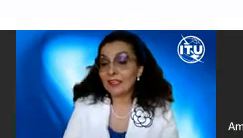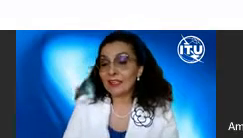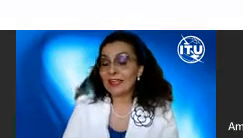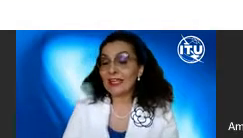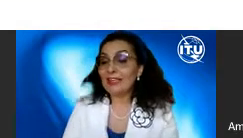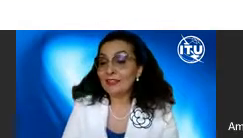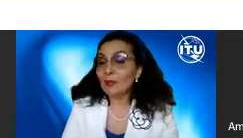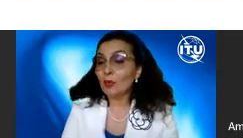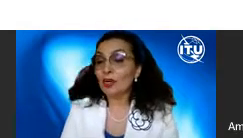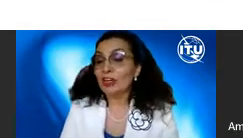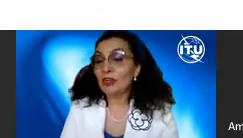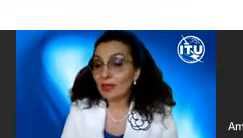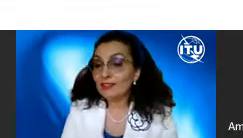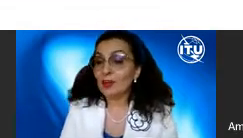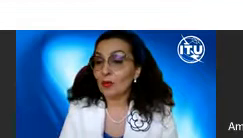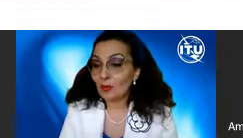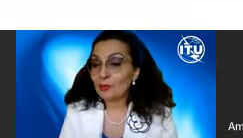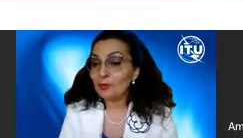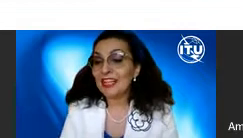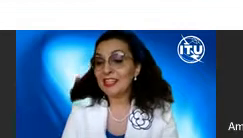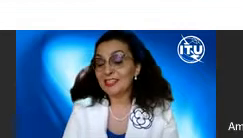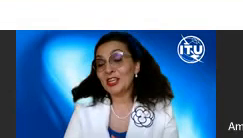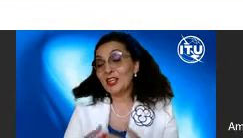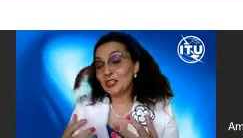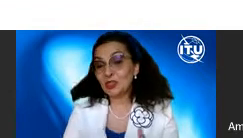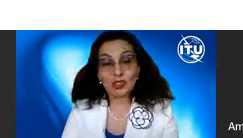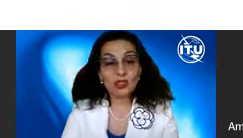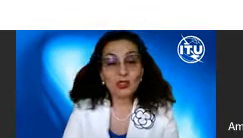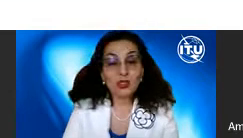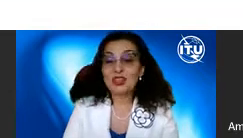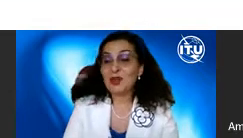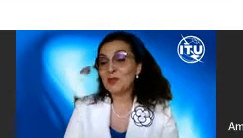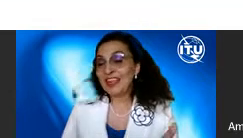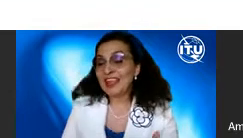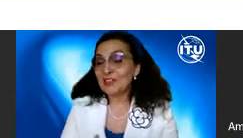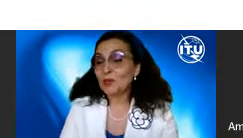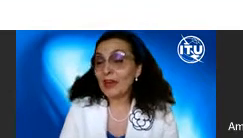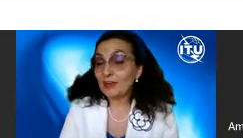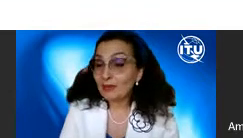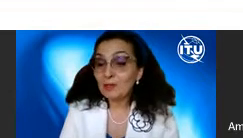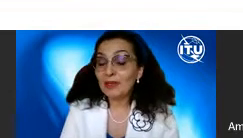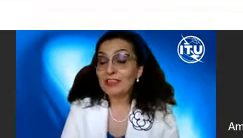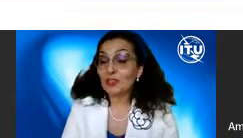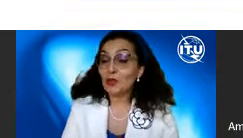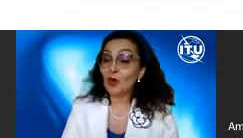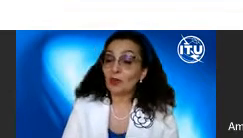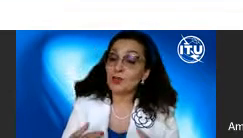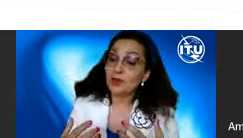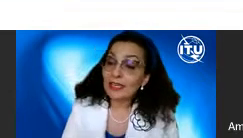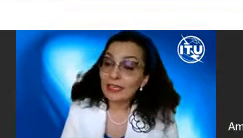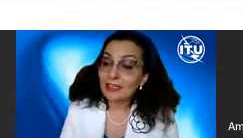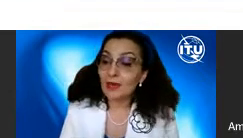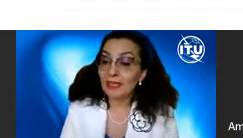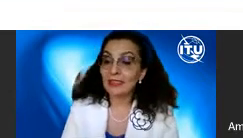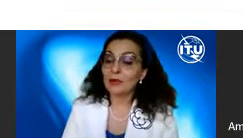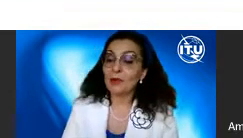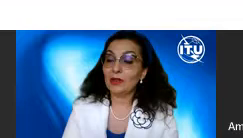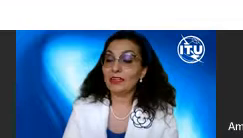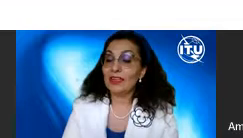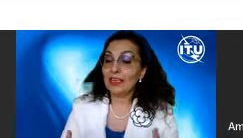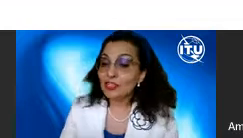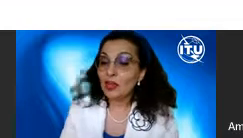advancement in the work with our member states to do so. And we are very pleased to also lead